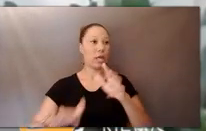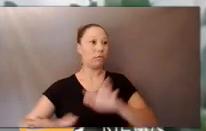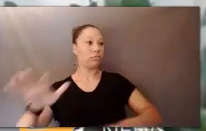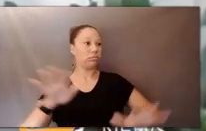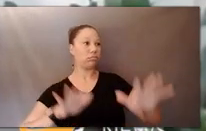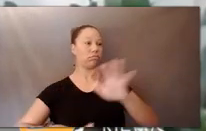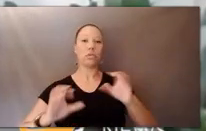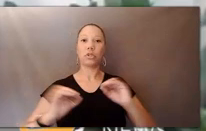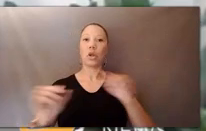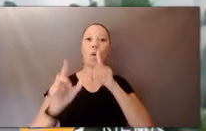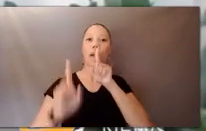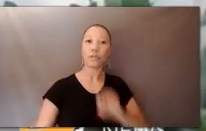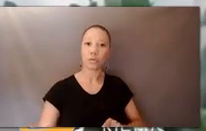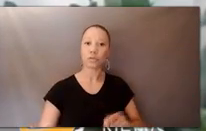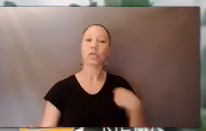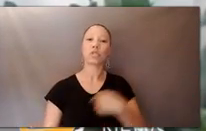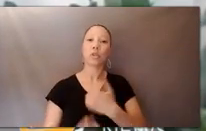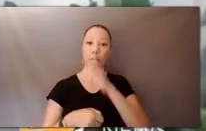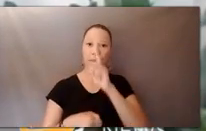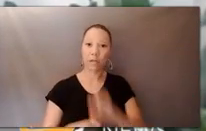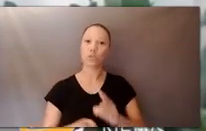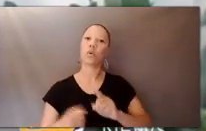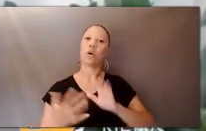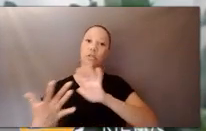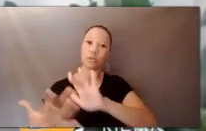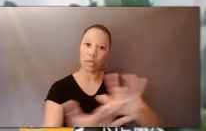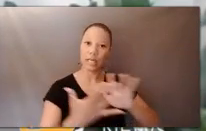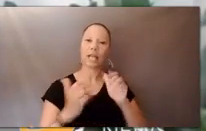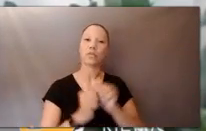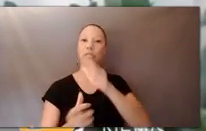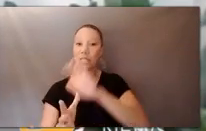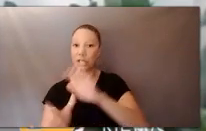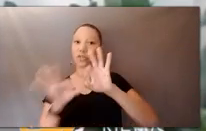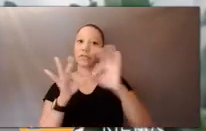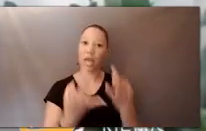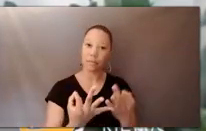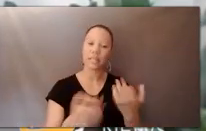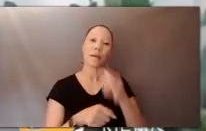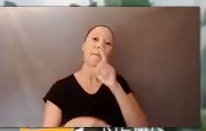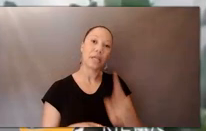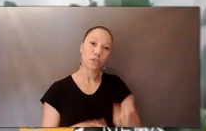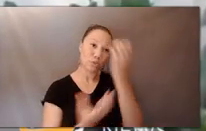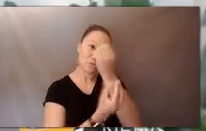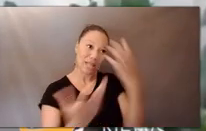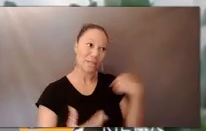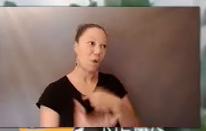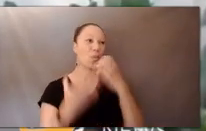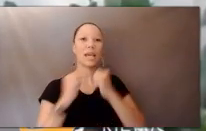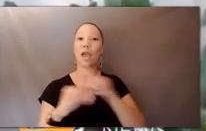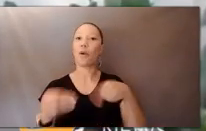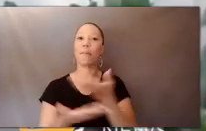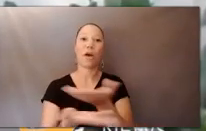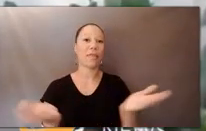we could do is be sure that we were reaching out to our seniors, our families, all of our families, and making sure that they knew that we cared about them in every way that we